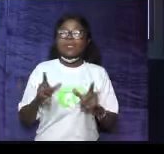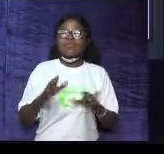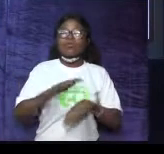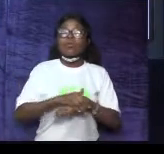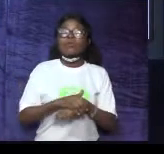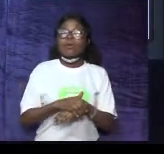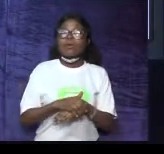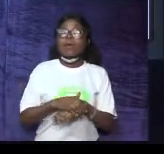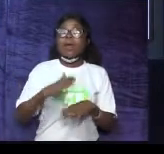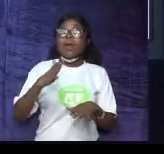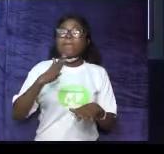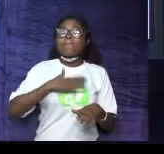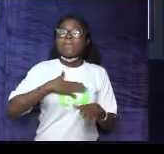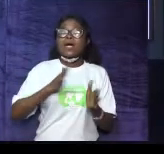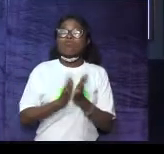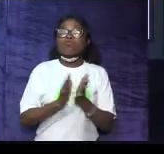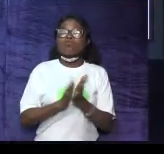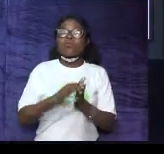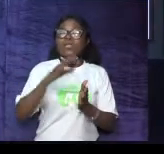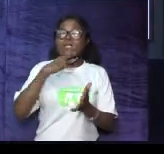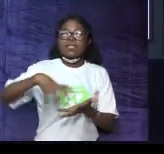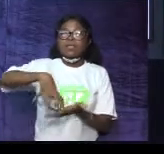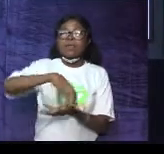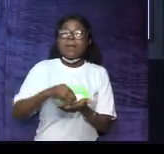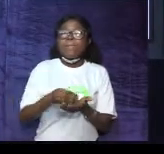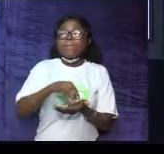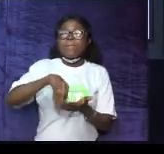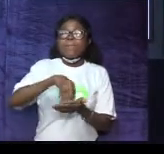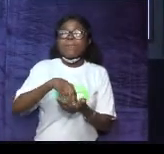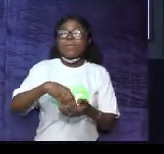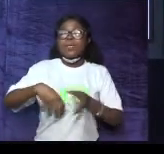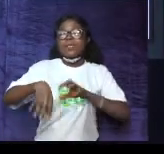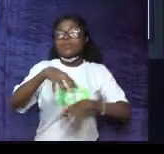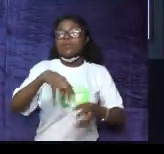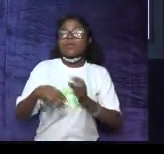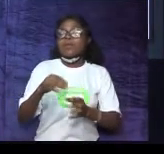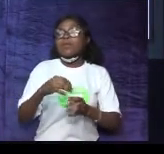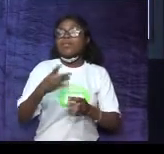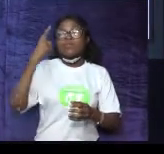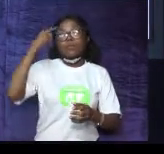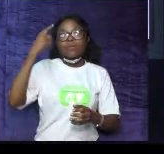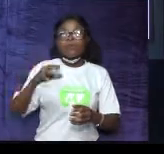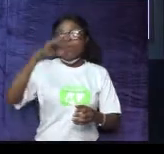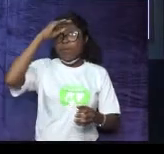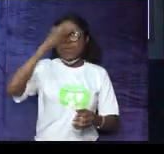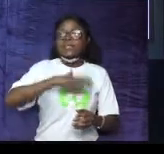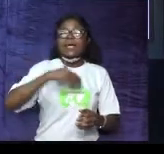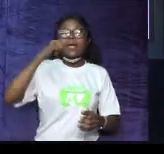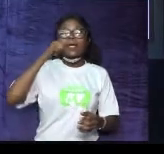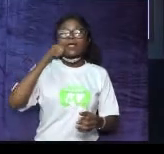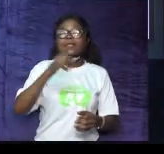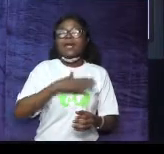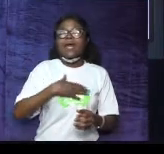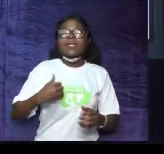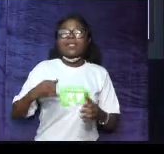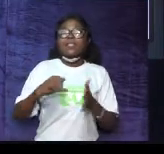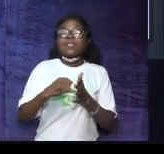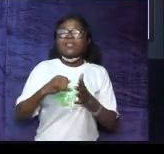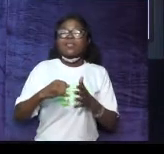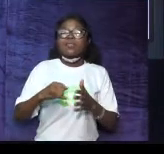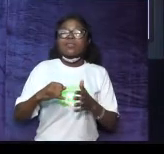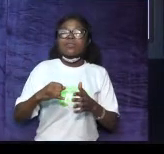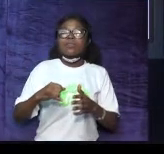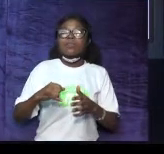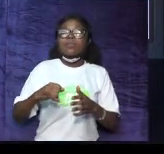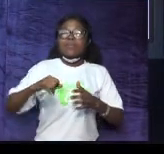move on. My school is a mixed school. That means it is for boys and girls, and it